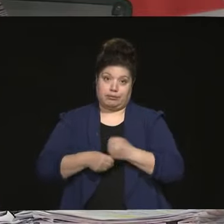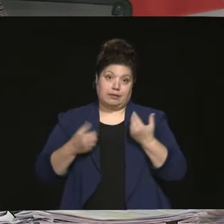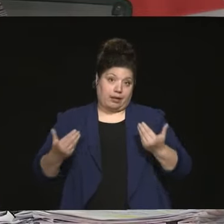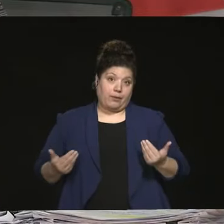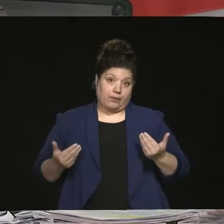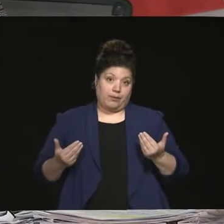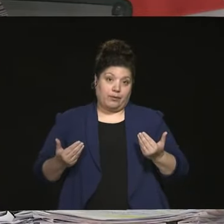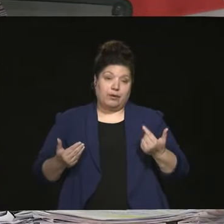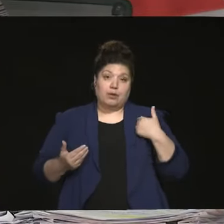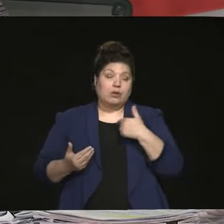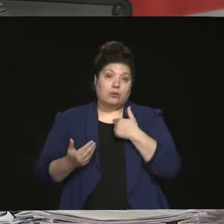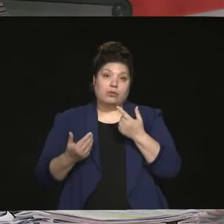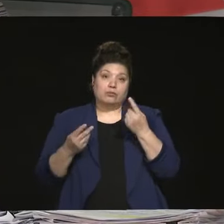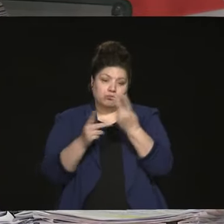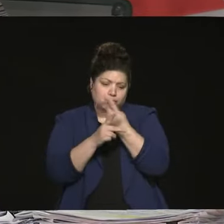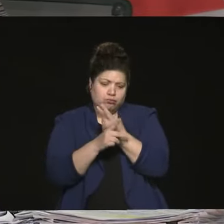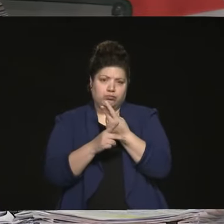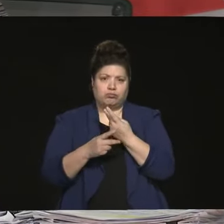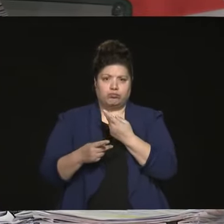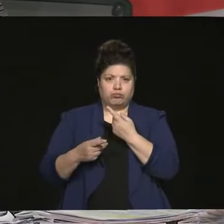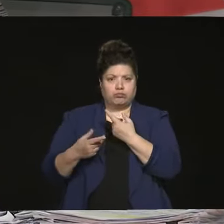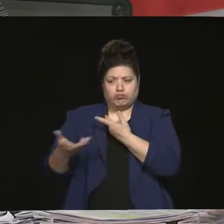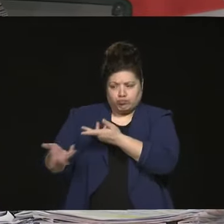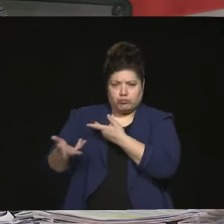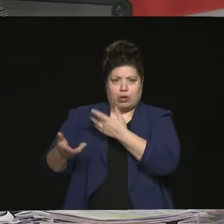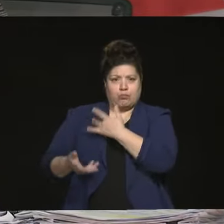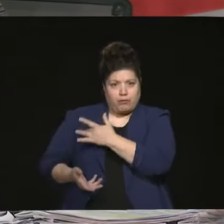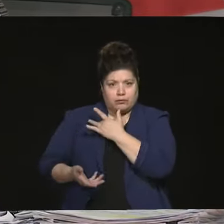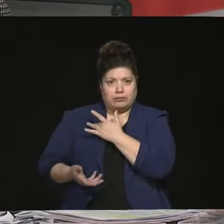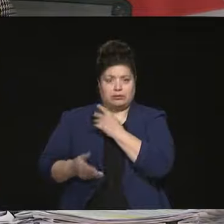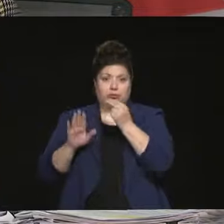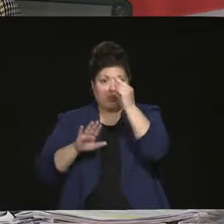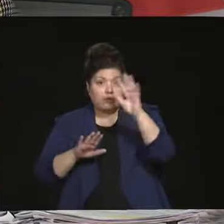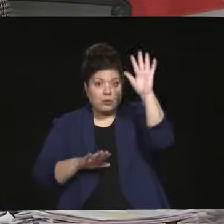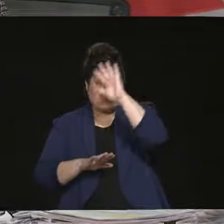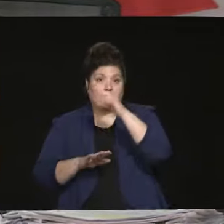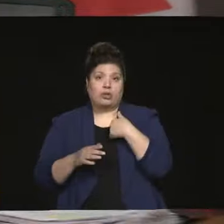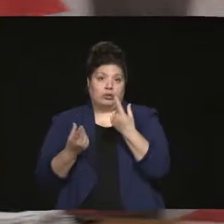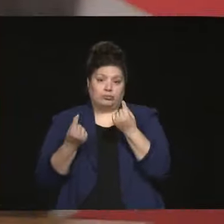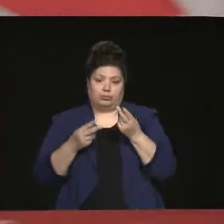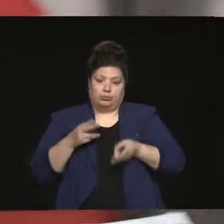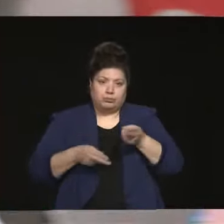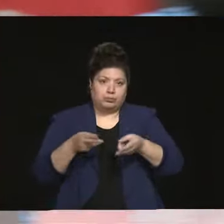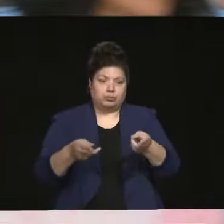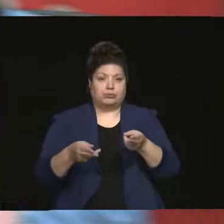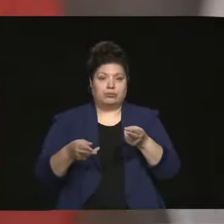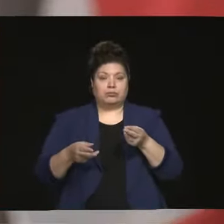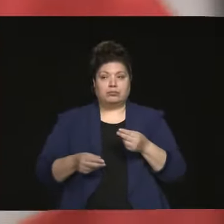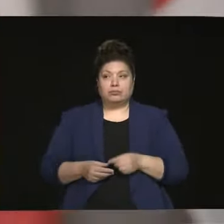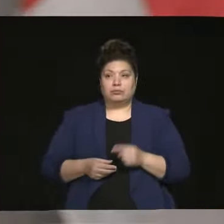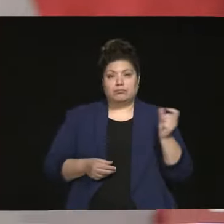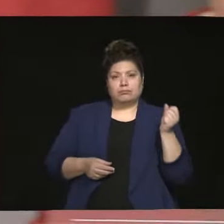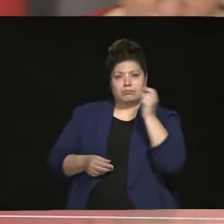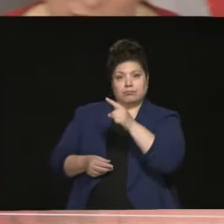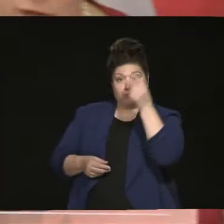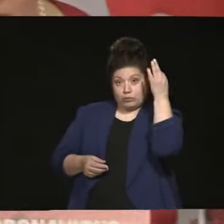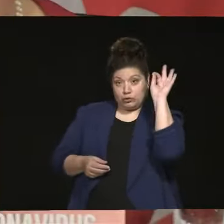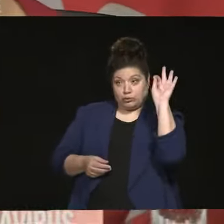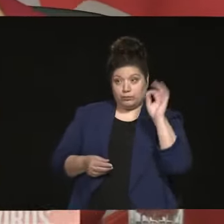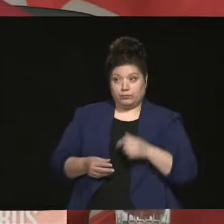and territories very rapidly in the last days. Oui, et je voudrais ajouter seulement